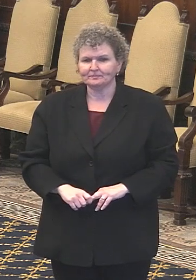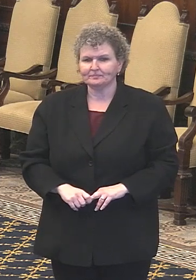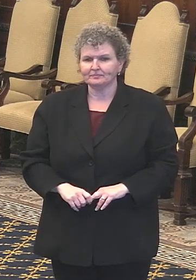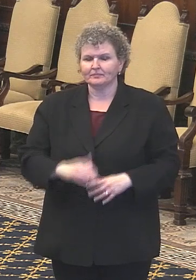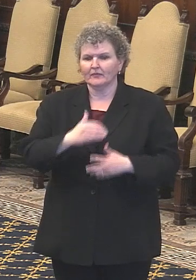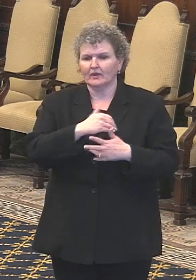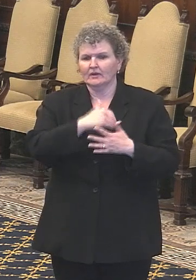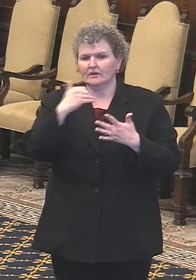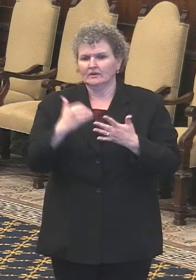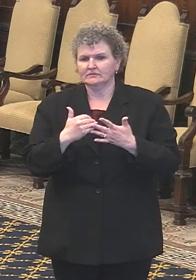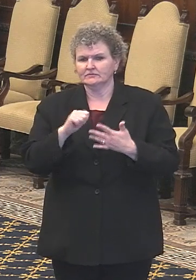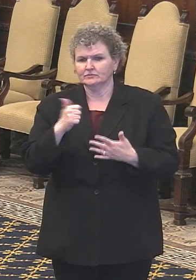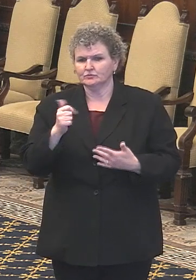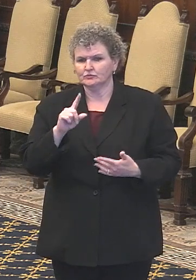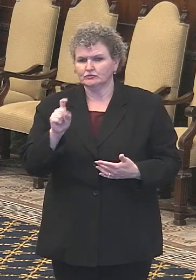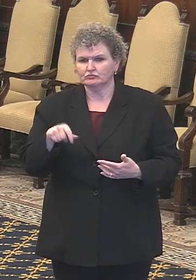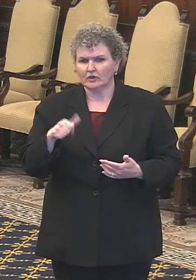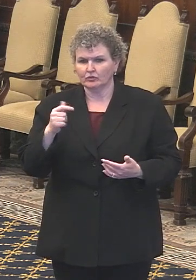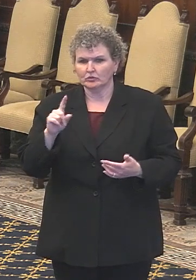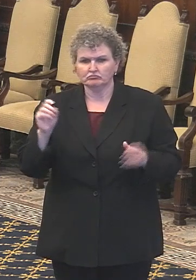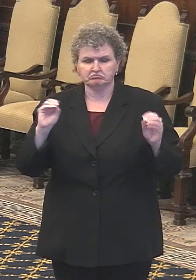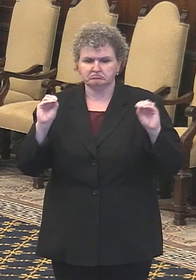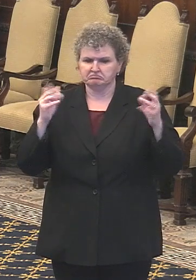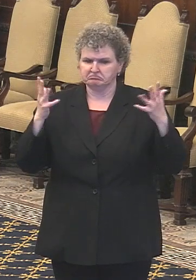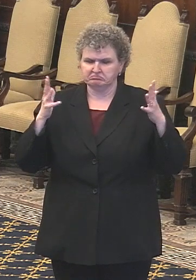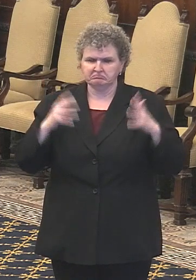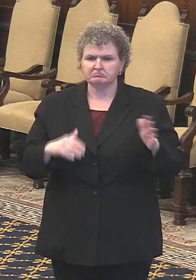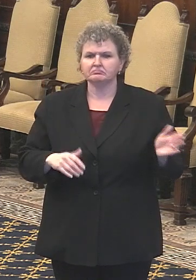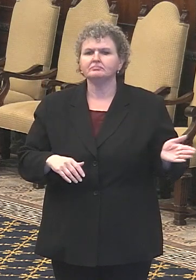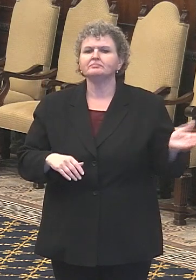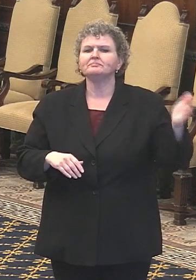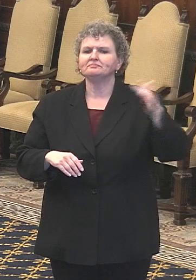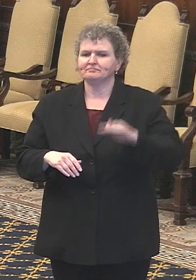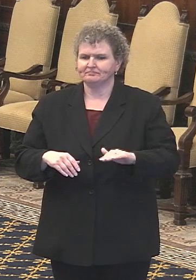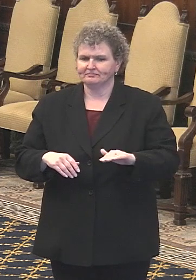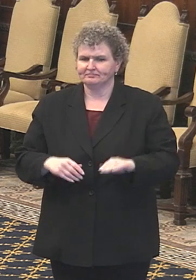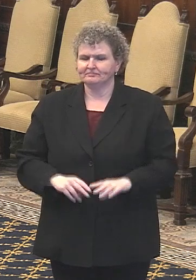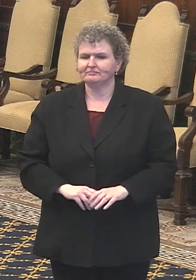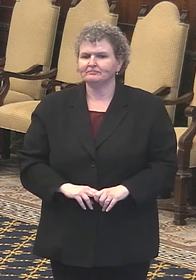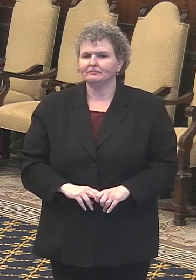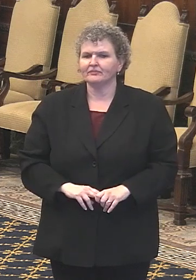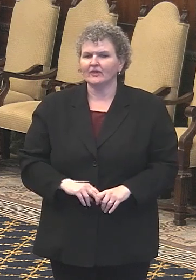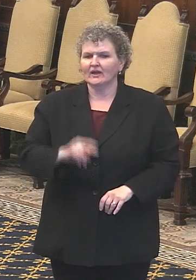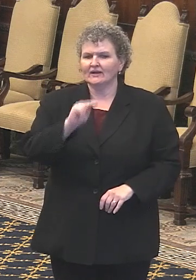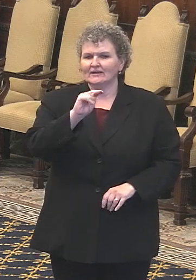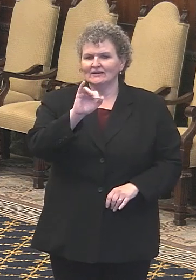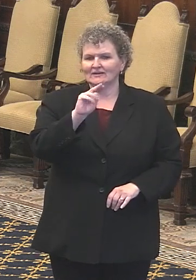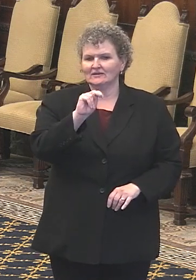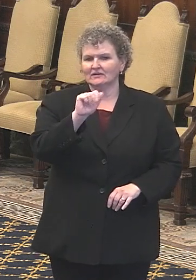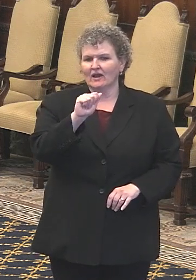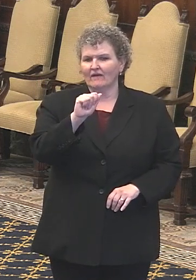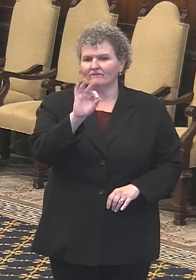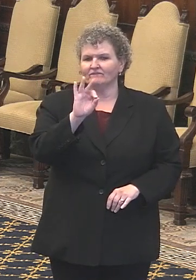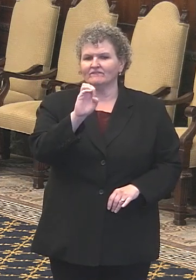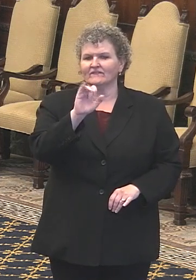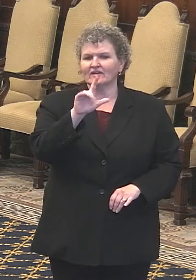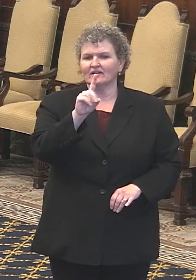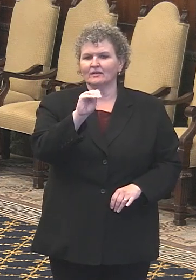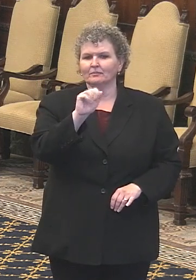Layla, did you have anything else? Nope, that's it. Thanks. Very good. Thank you. Nina Feldman of WHYY is up